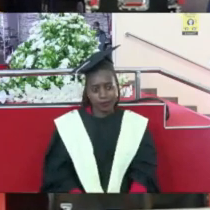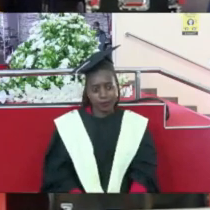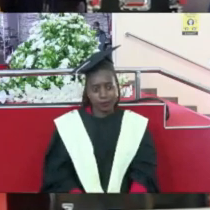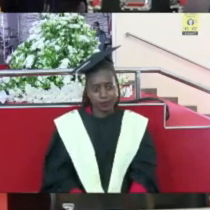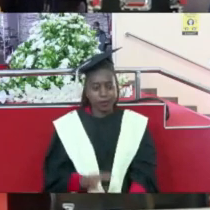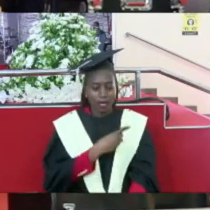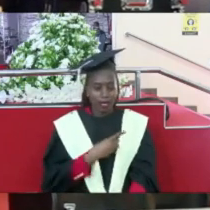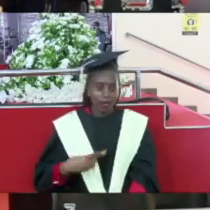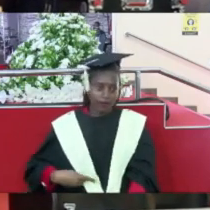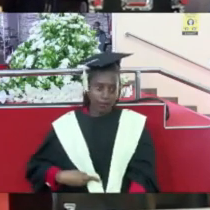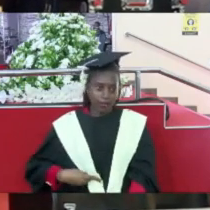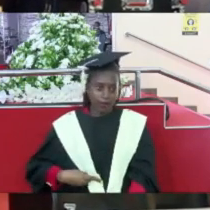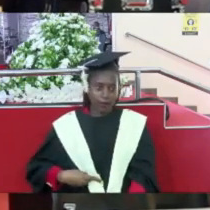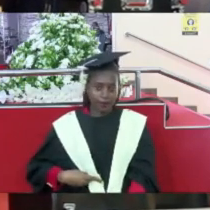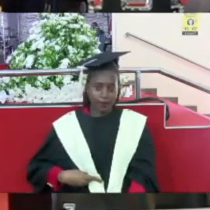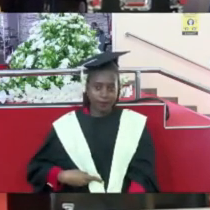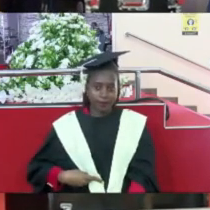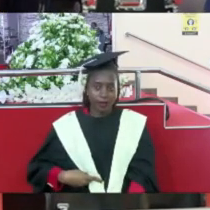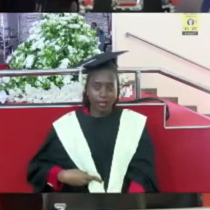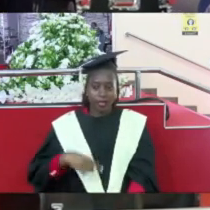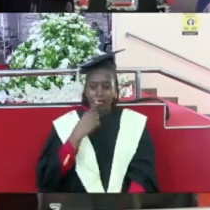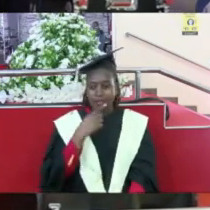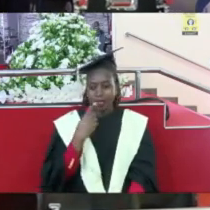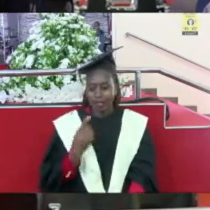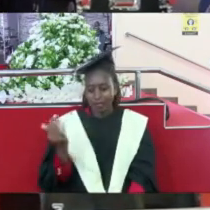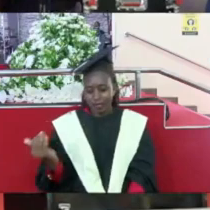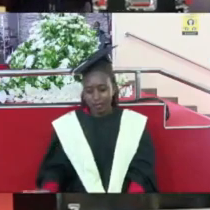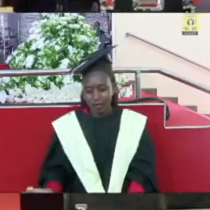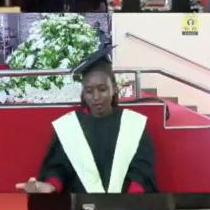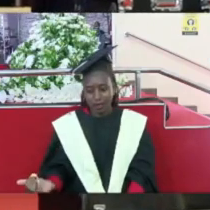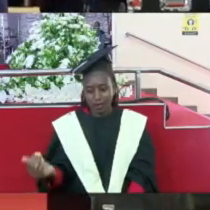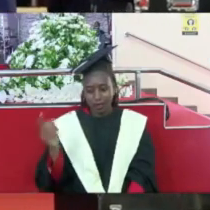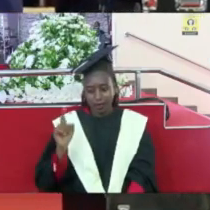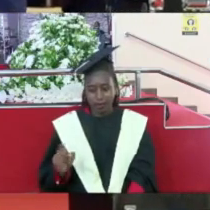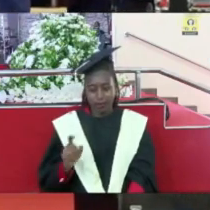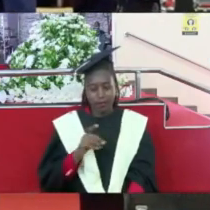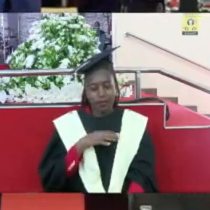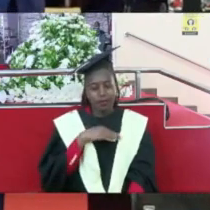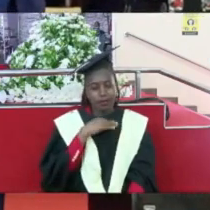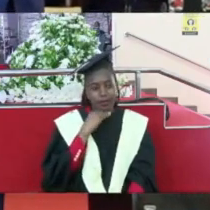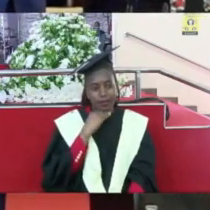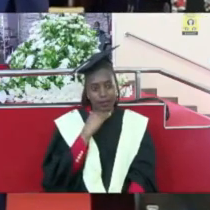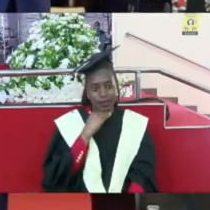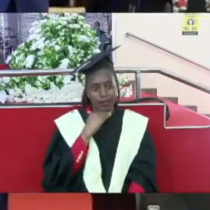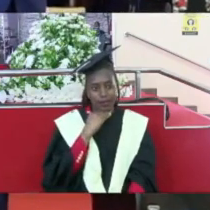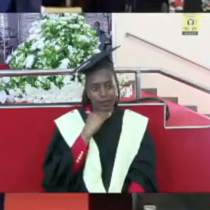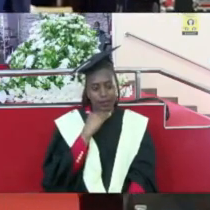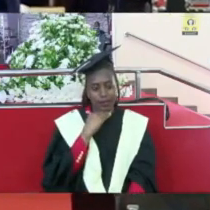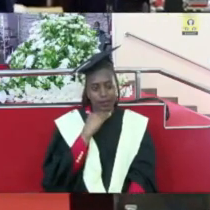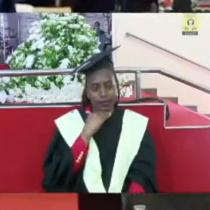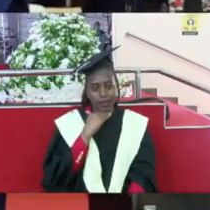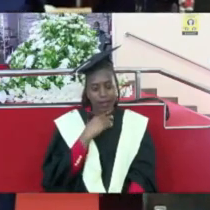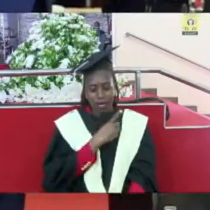Daudi. David. Huyu mtoto atakufa. This child will die. Daudi anaenda kufunga na kuomba. David